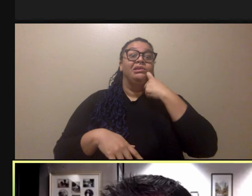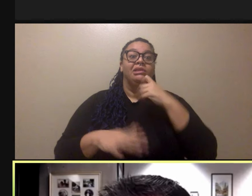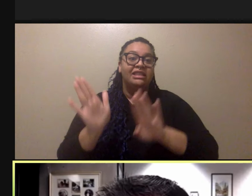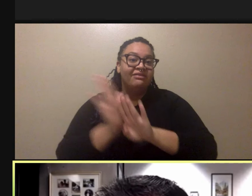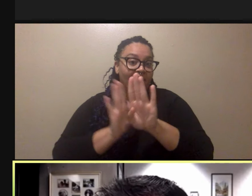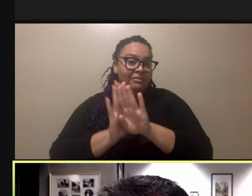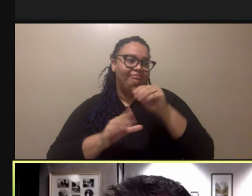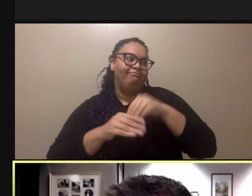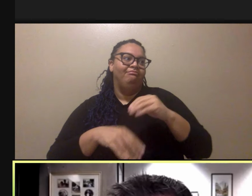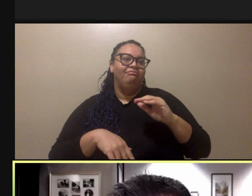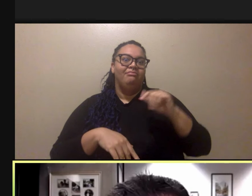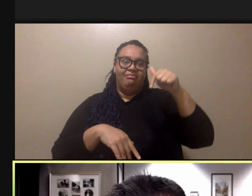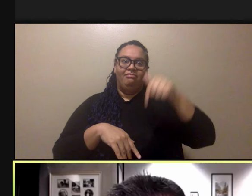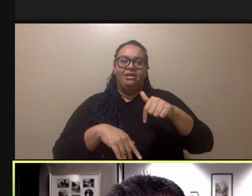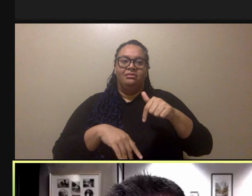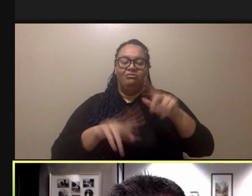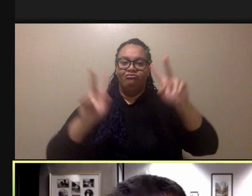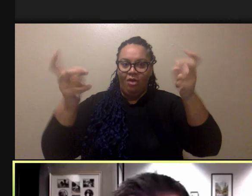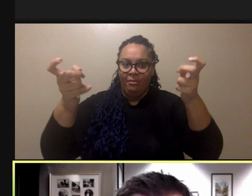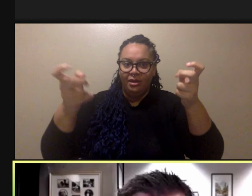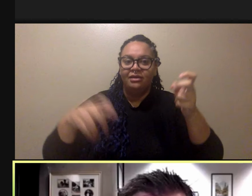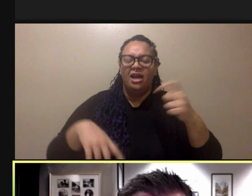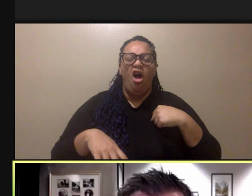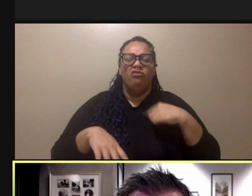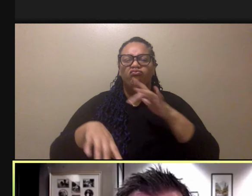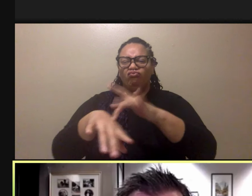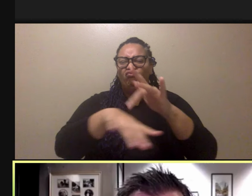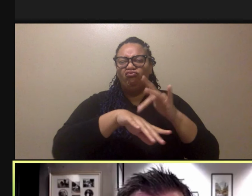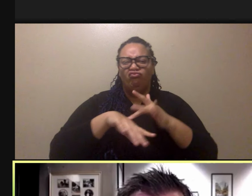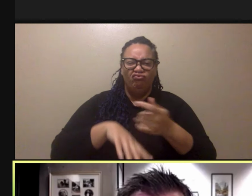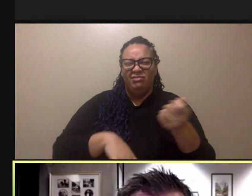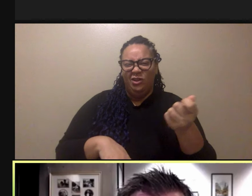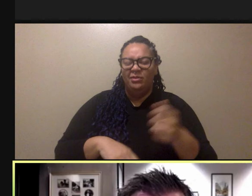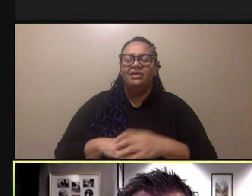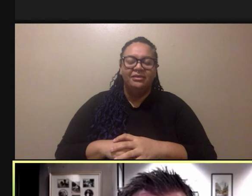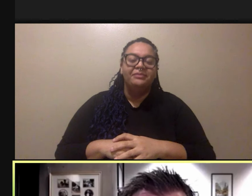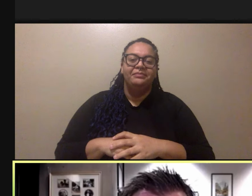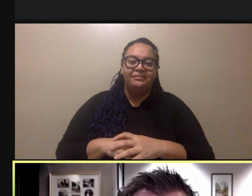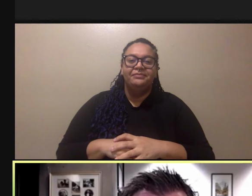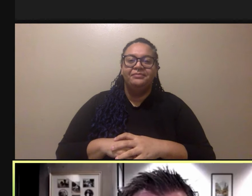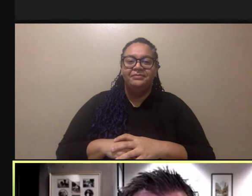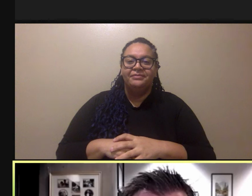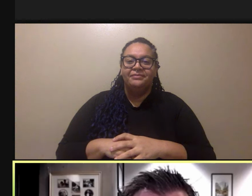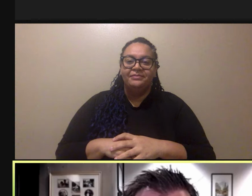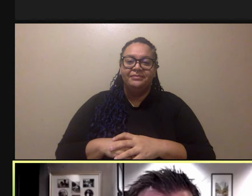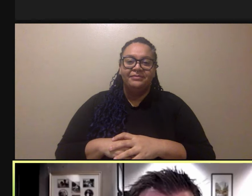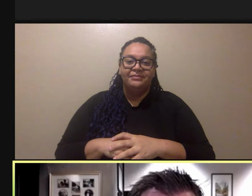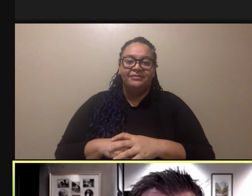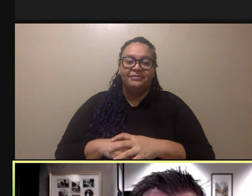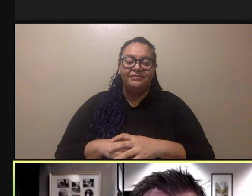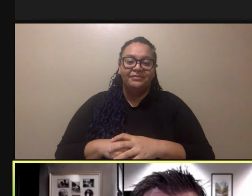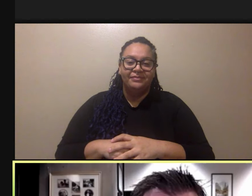field recently. And I'll touch on a couple of them. So,